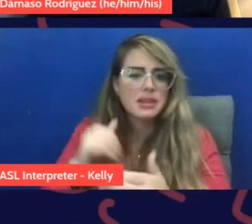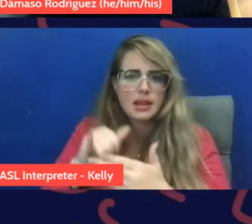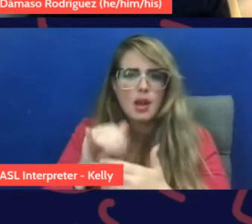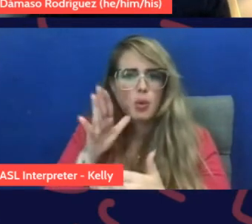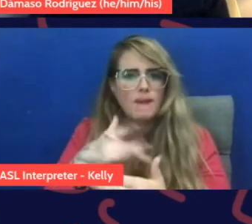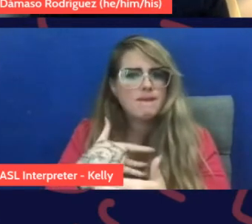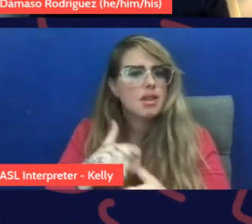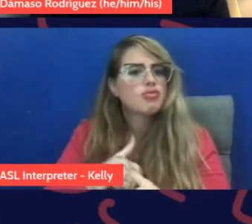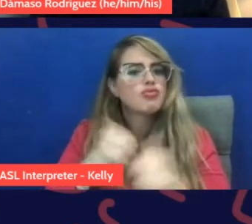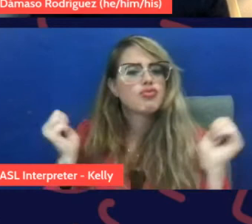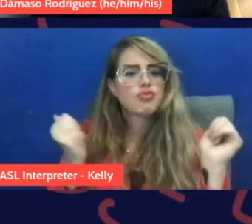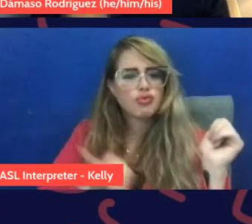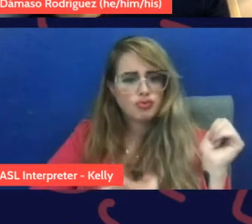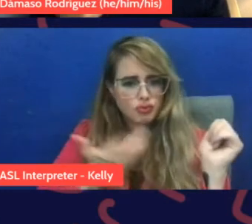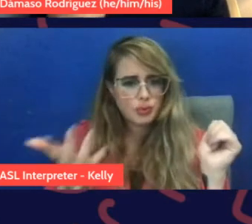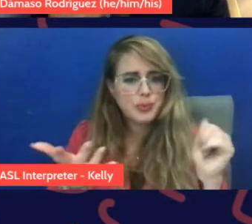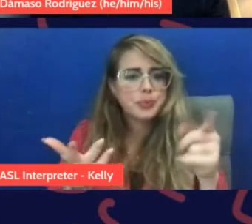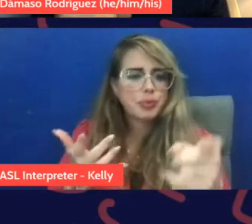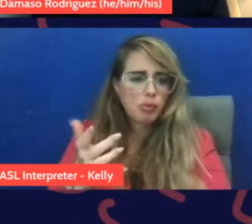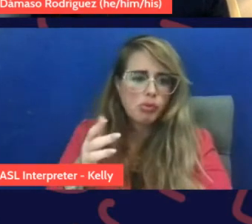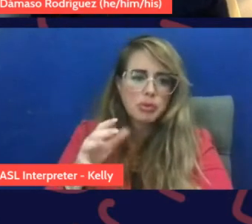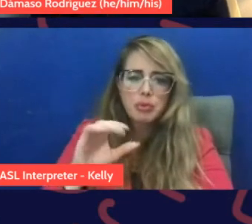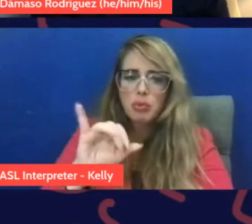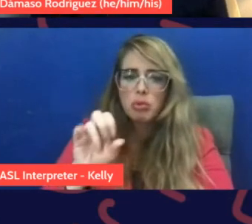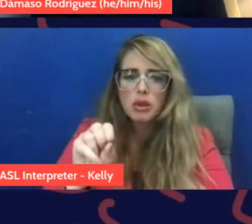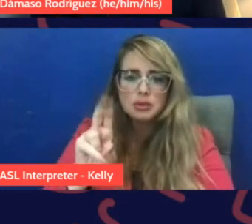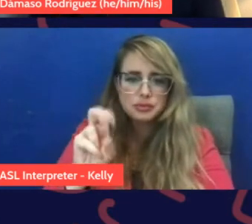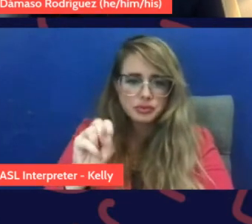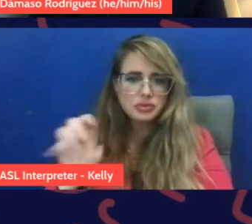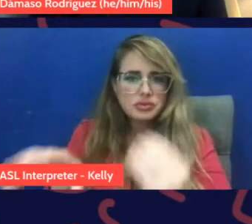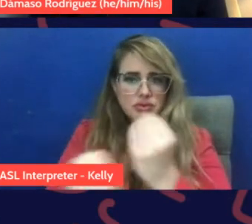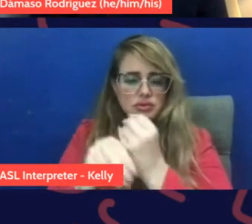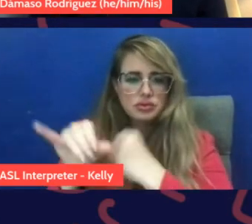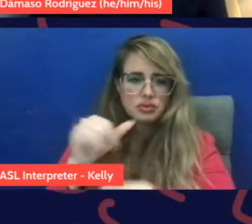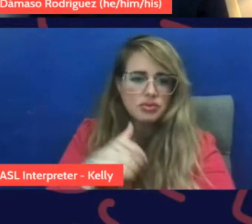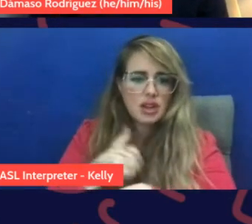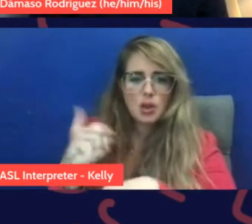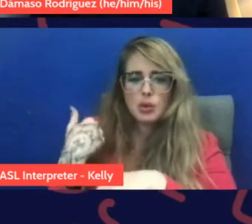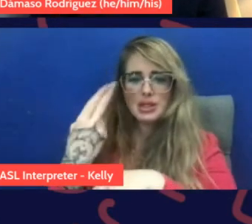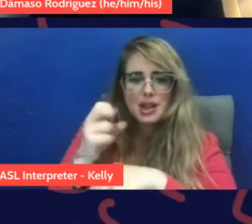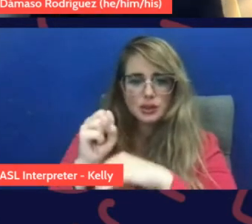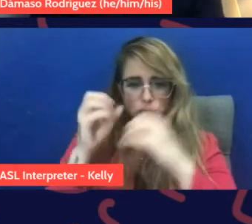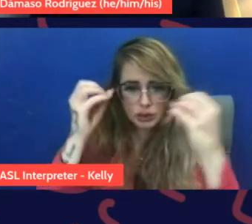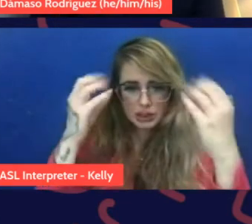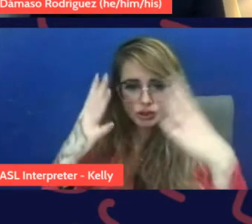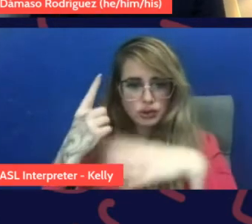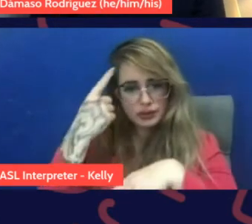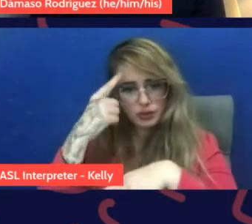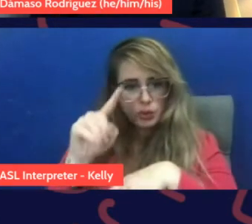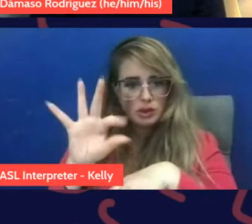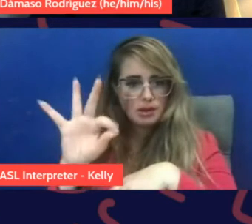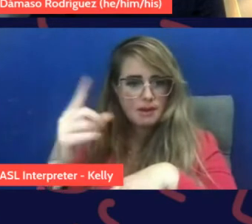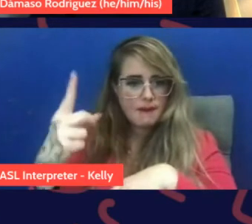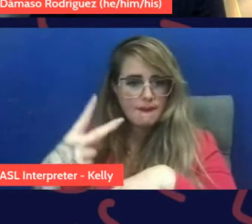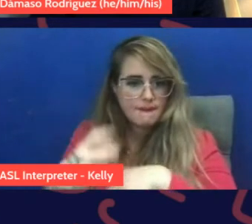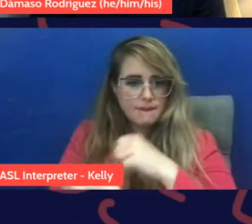I can just like just briefly like tag in on that. Just so I was a high school teacher for